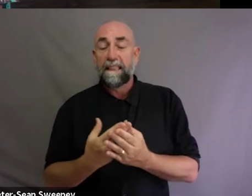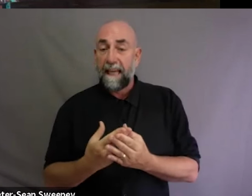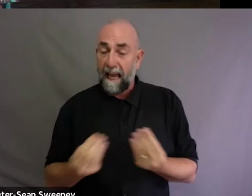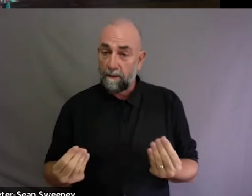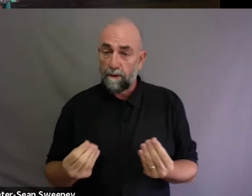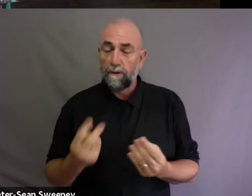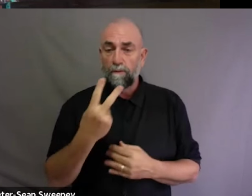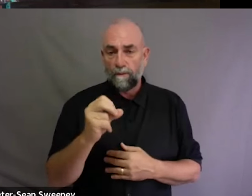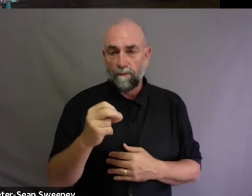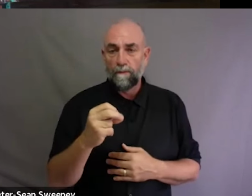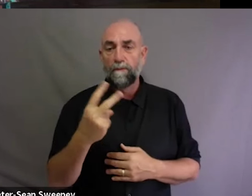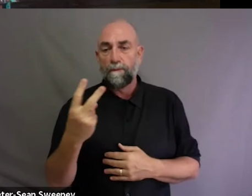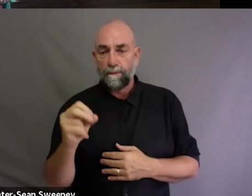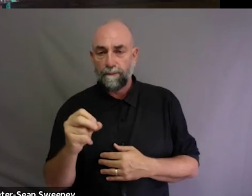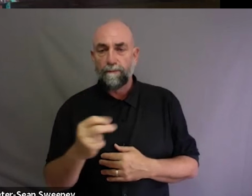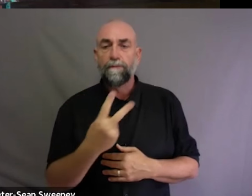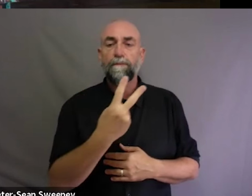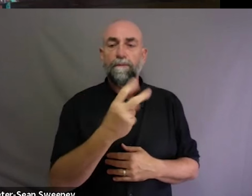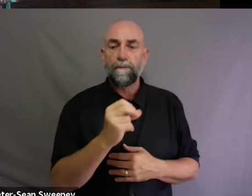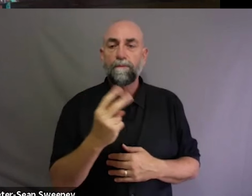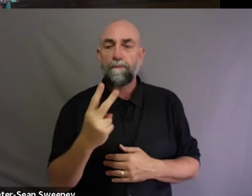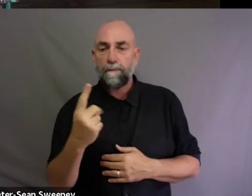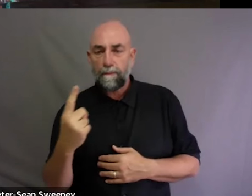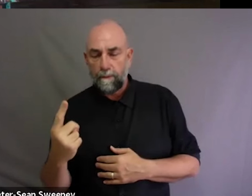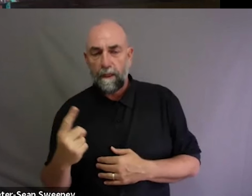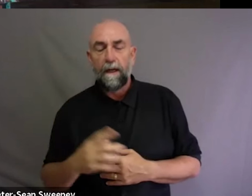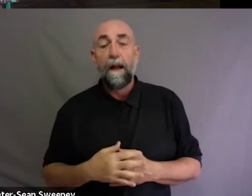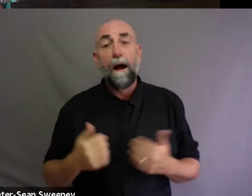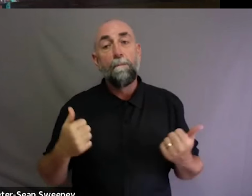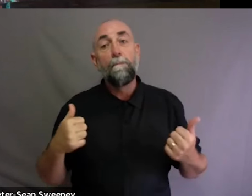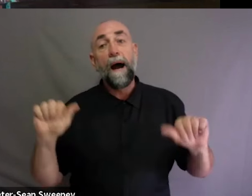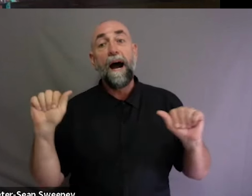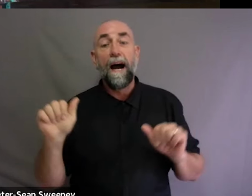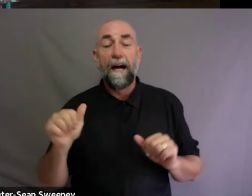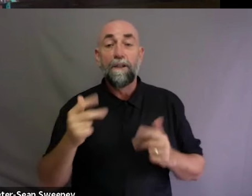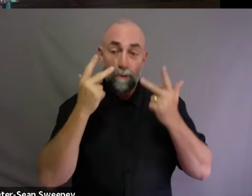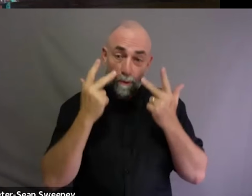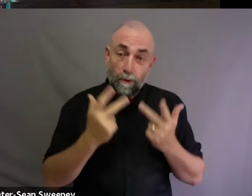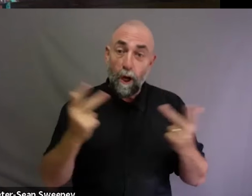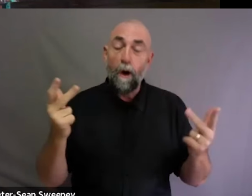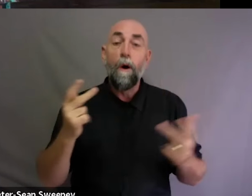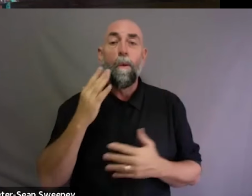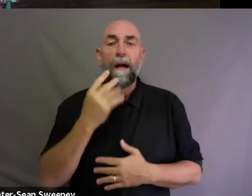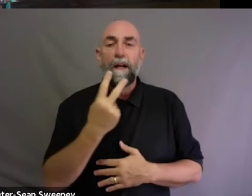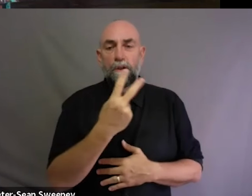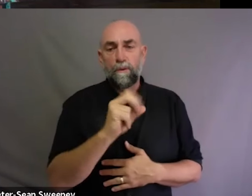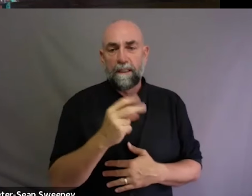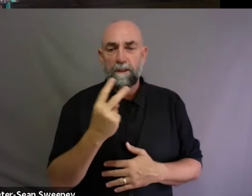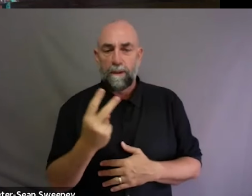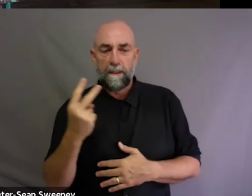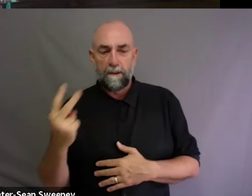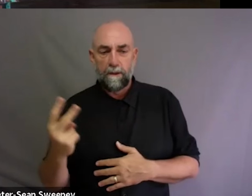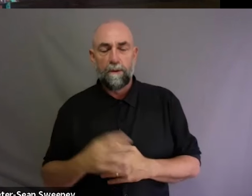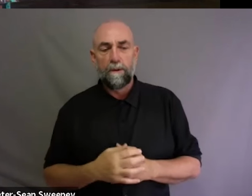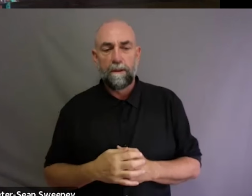2020, 2021, and then finally the work was exhibited in 2022. So there was lots of things that happened